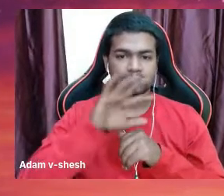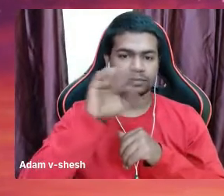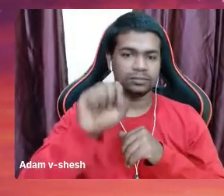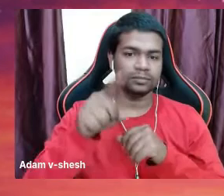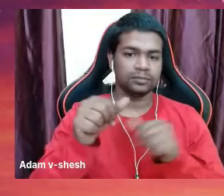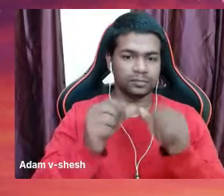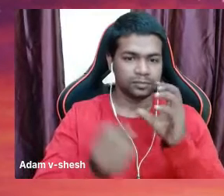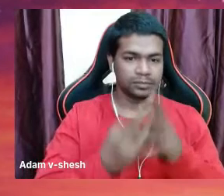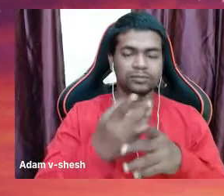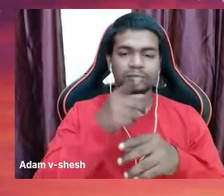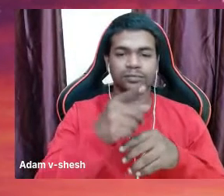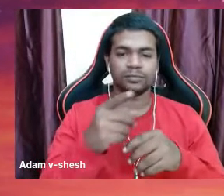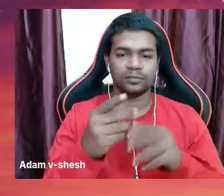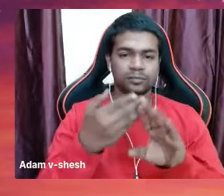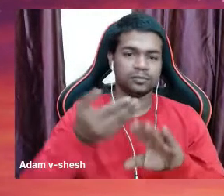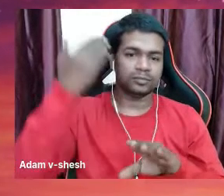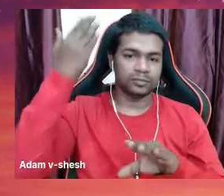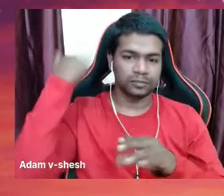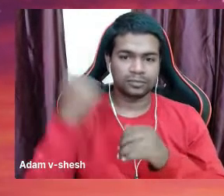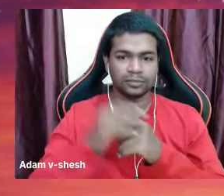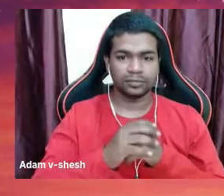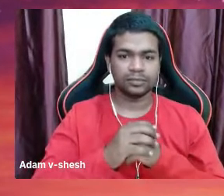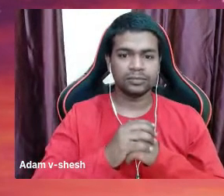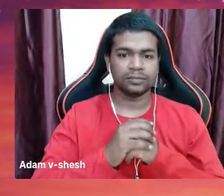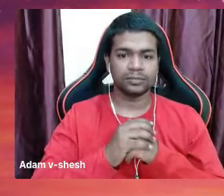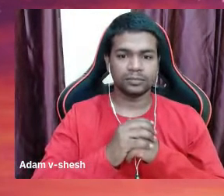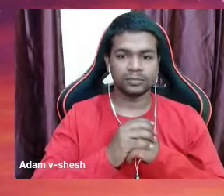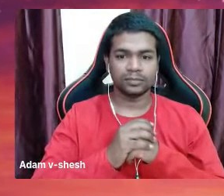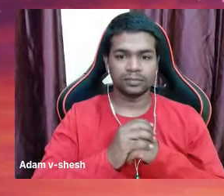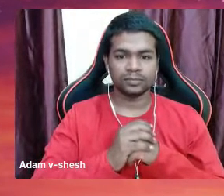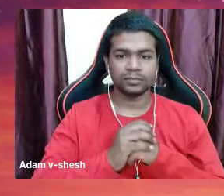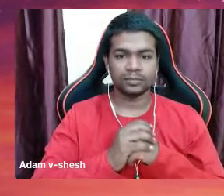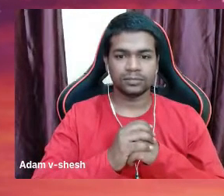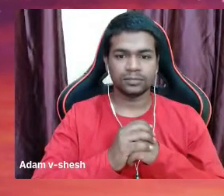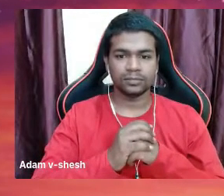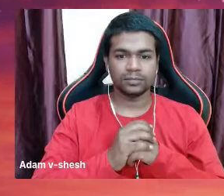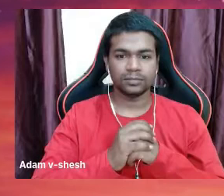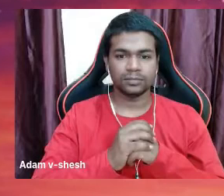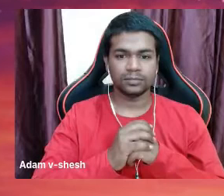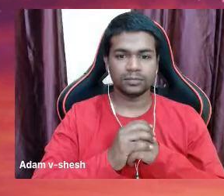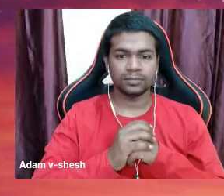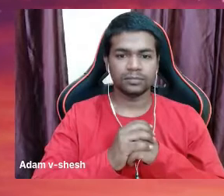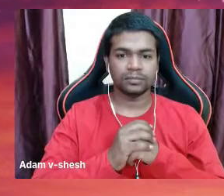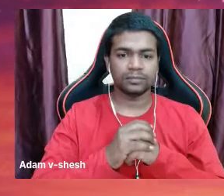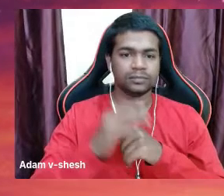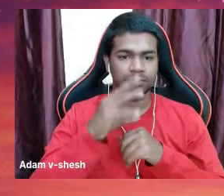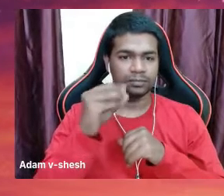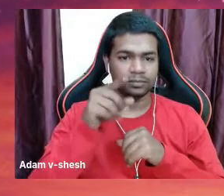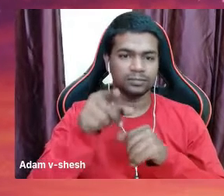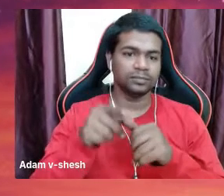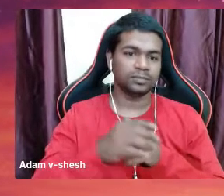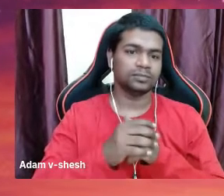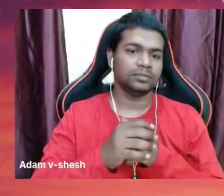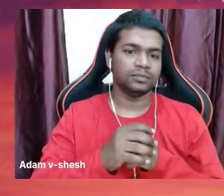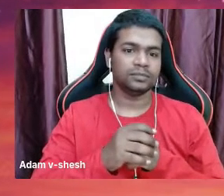association with Kunal goes back over a decade or so back to our alma mater, Wharton. And so I'm